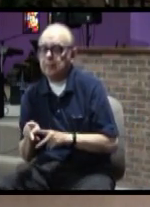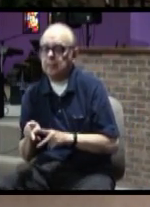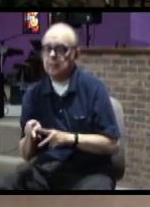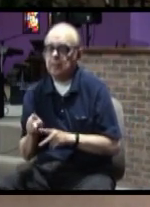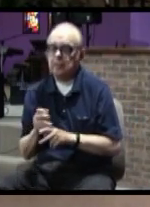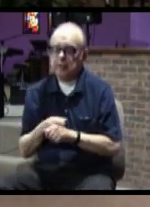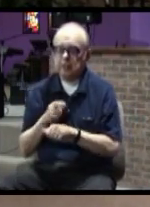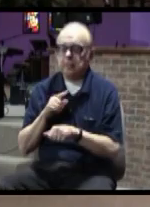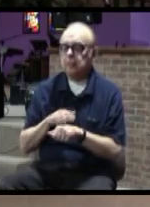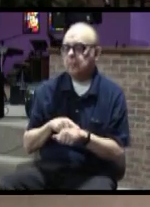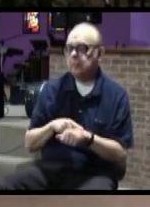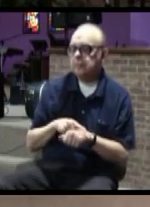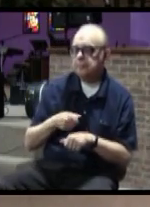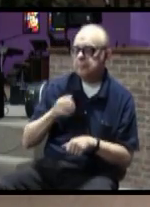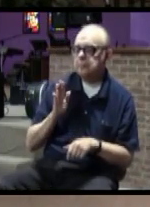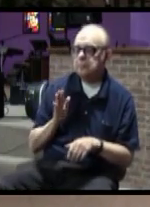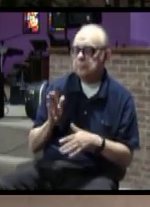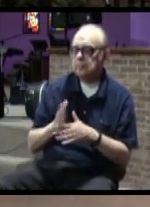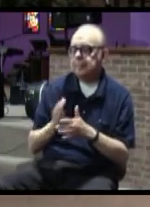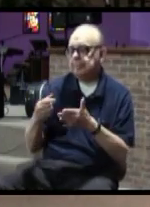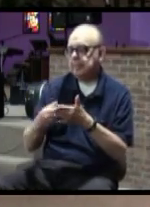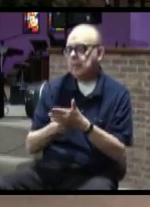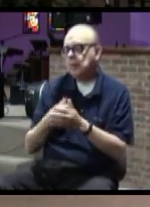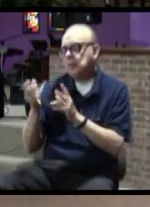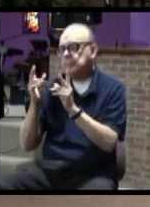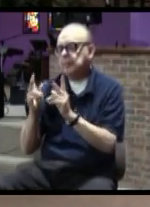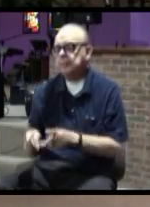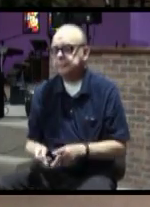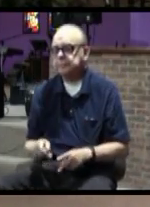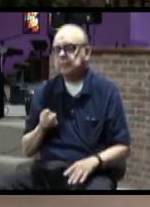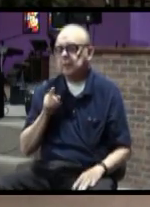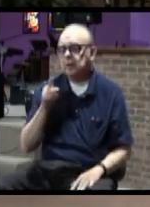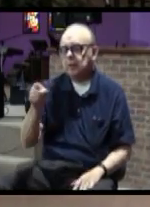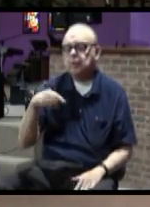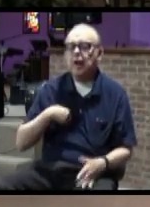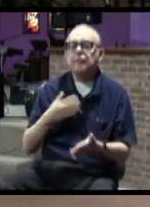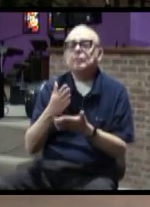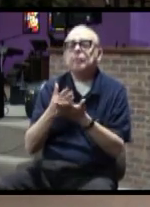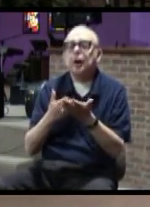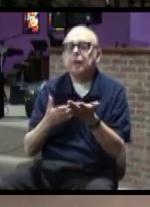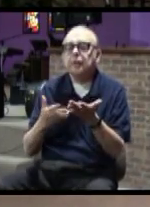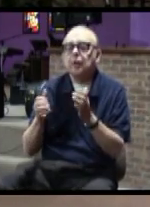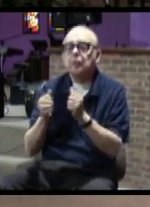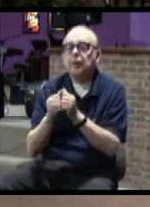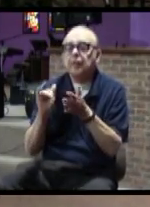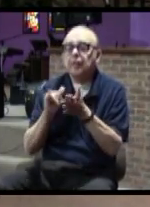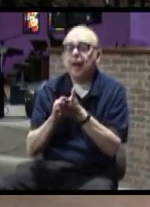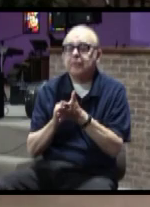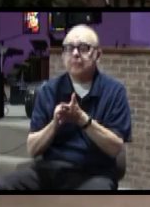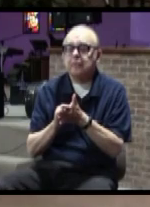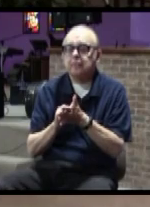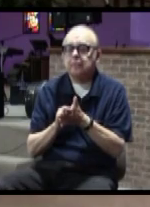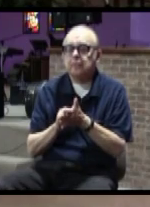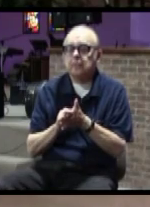person, every time that God allows me to share the gospel with someone, you have a part in